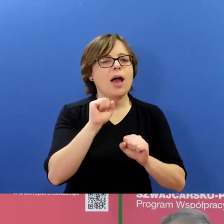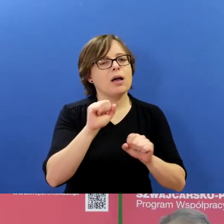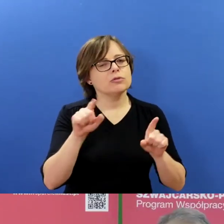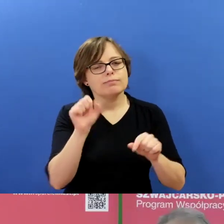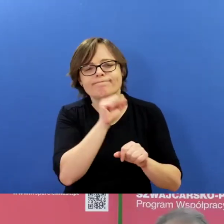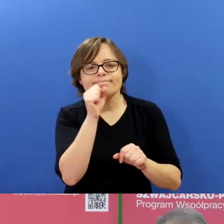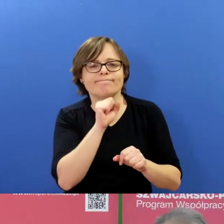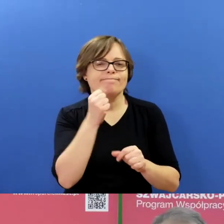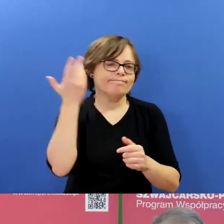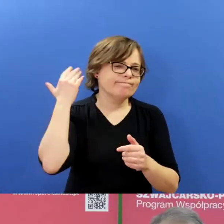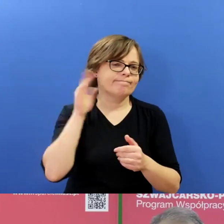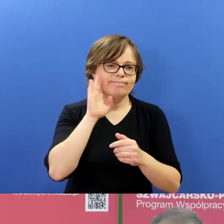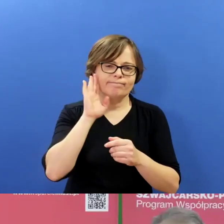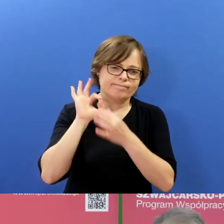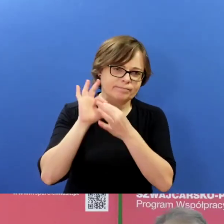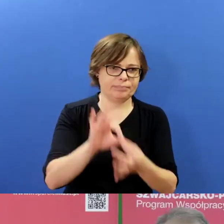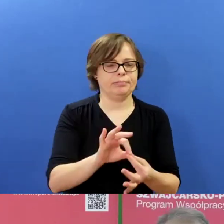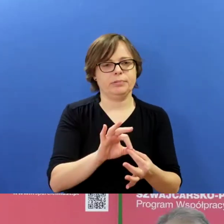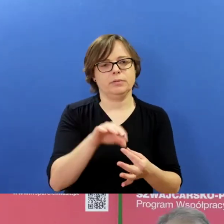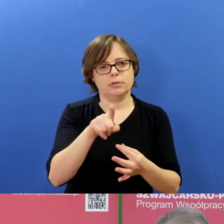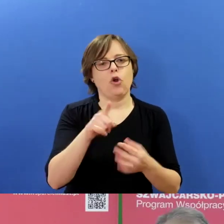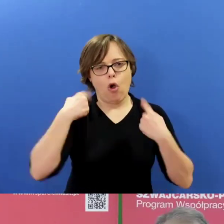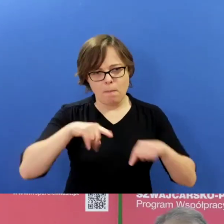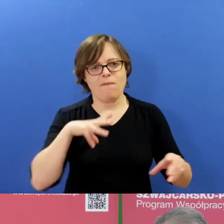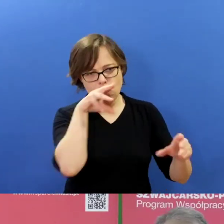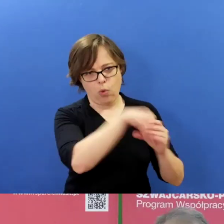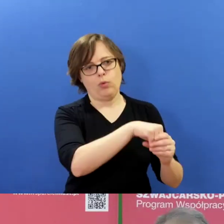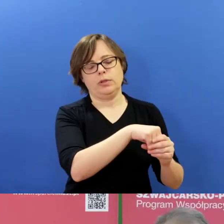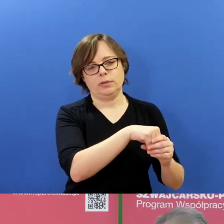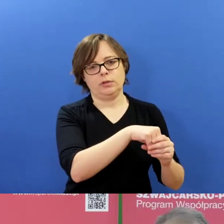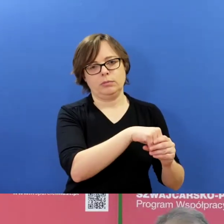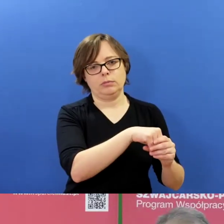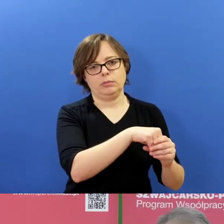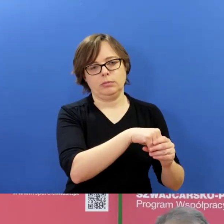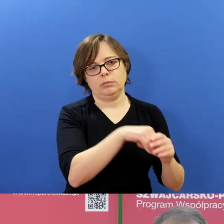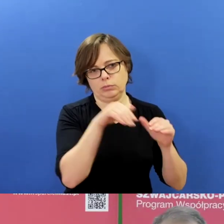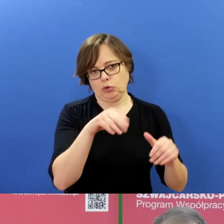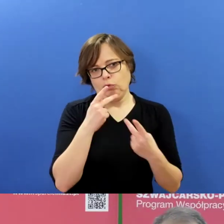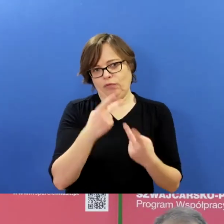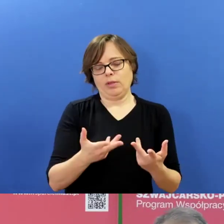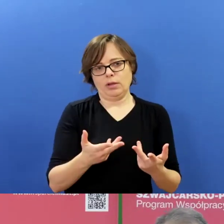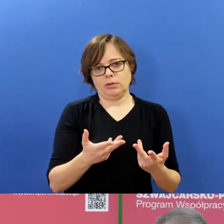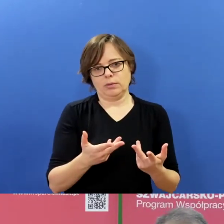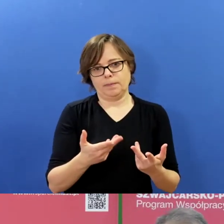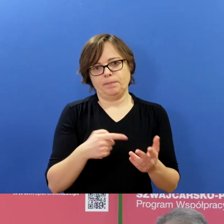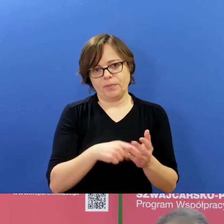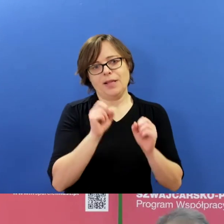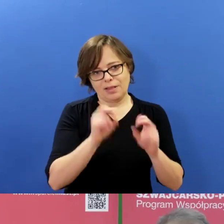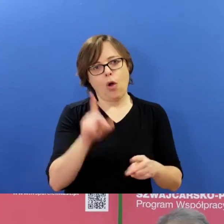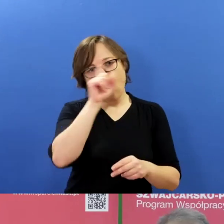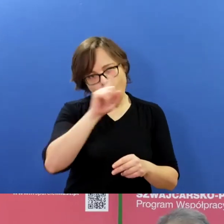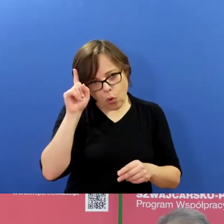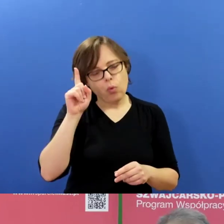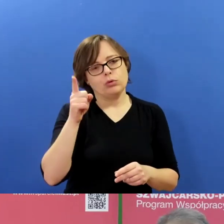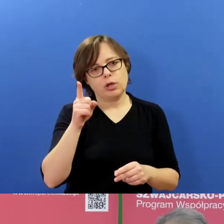participation in practice, and it's basically by raising hands. So people would definitely